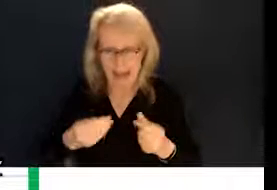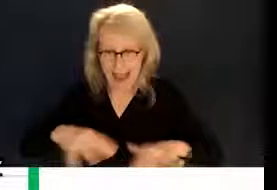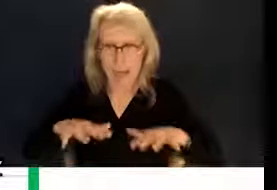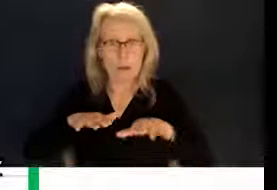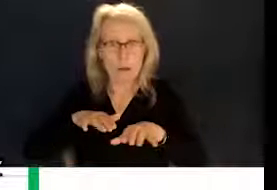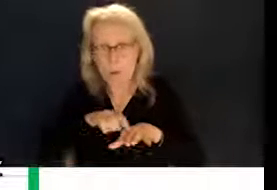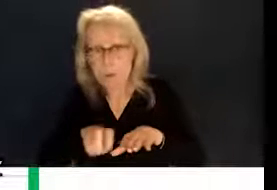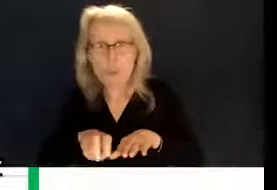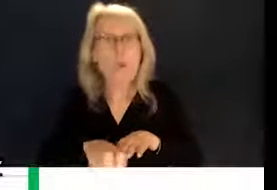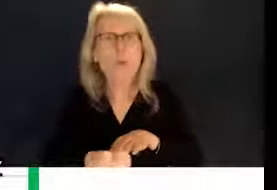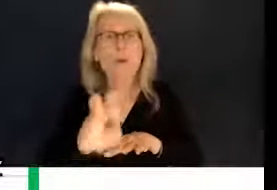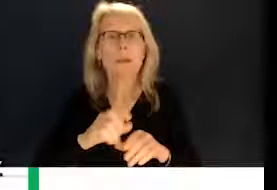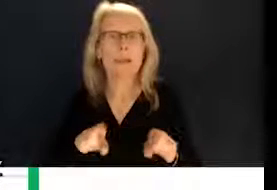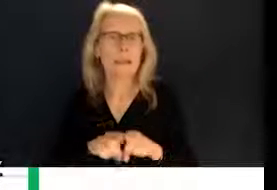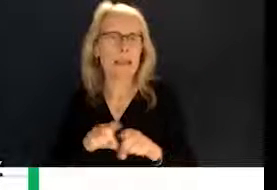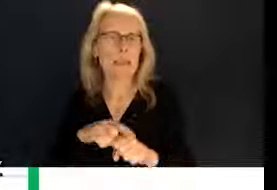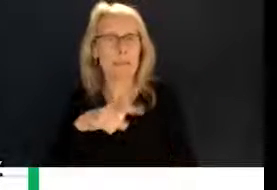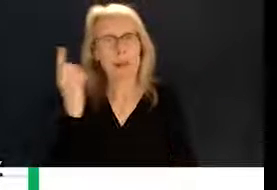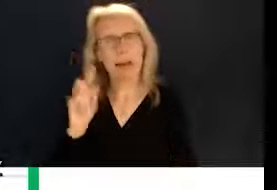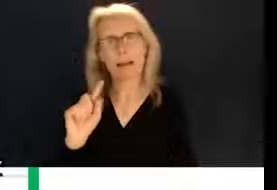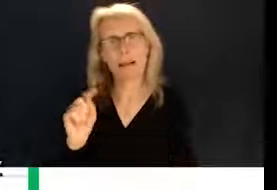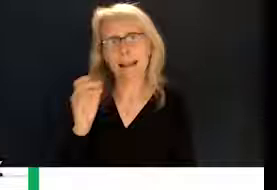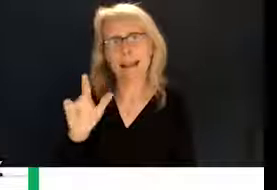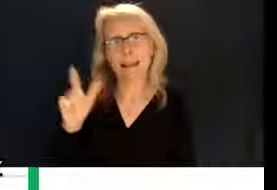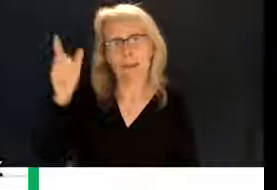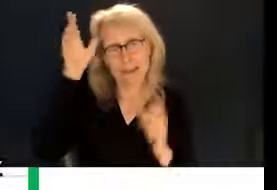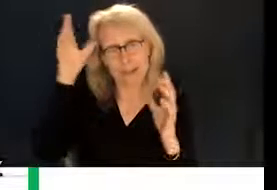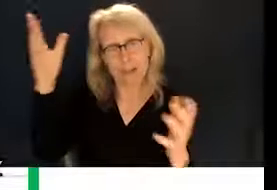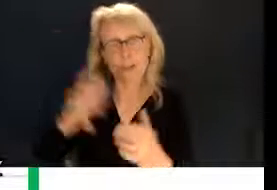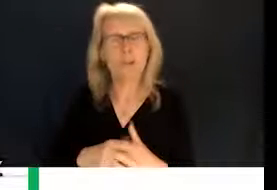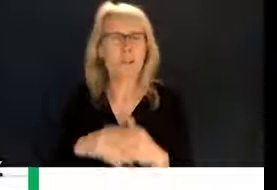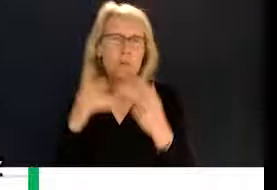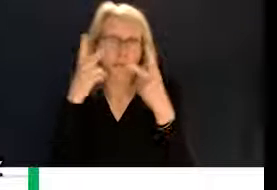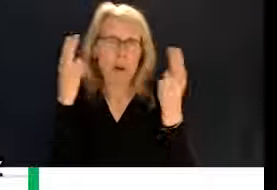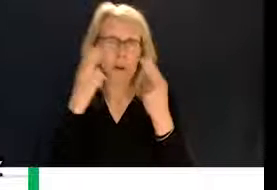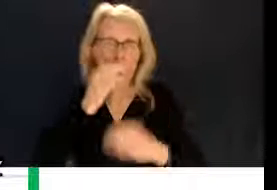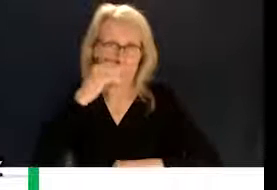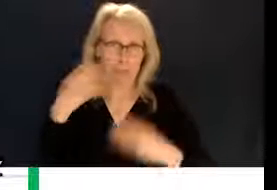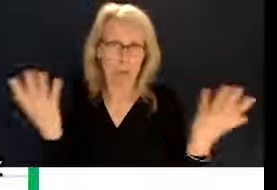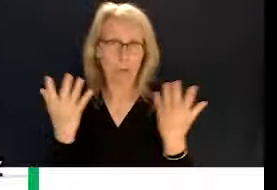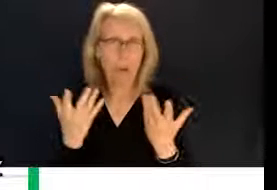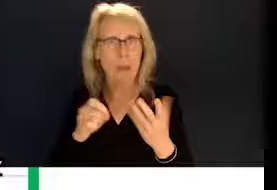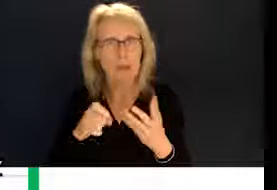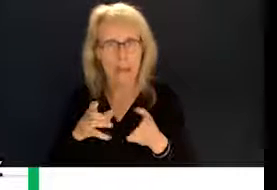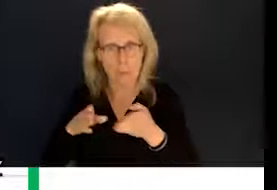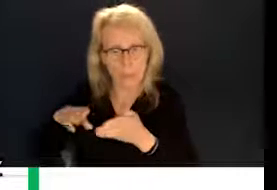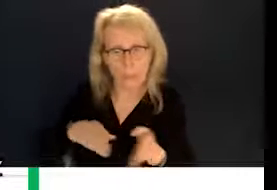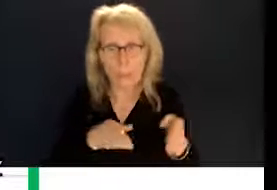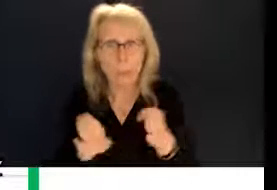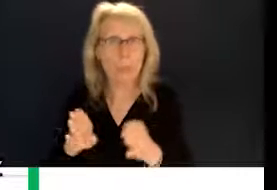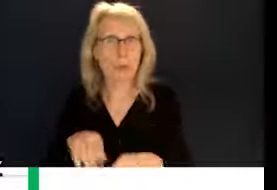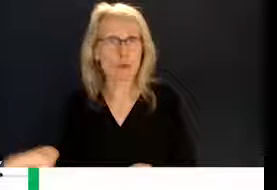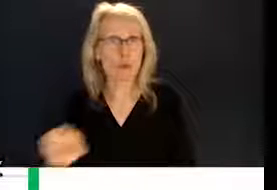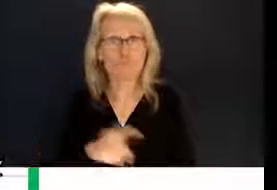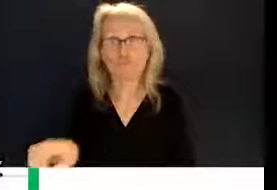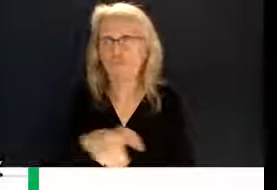Same thing with black-tailed deer. But raccoons do not care. Not one bit, right? And